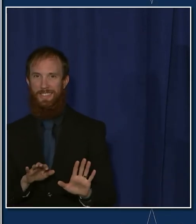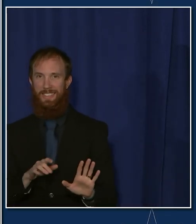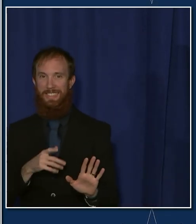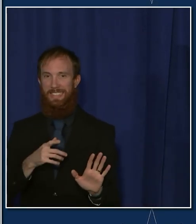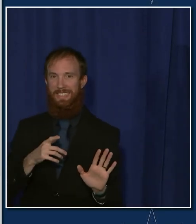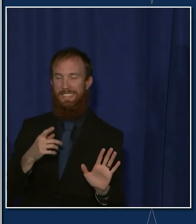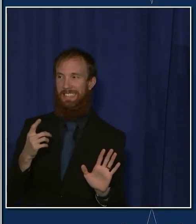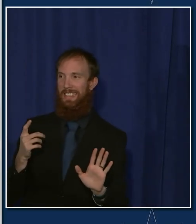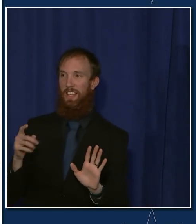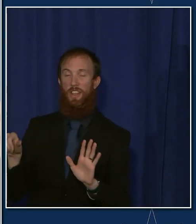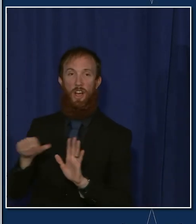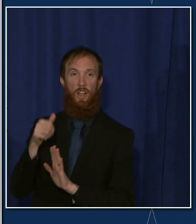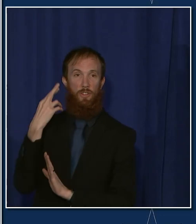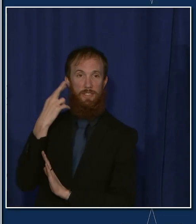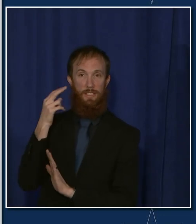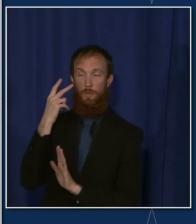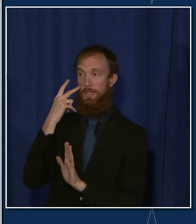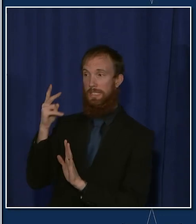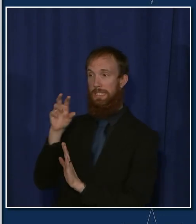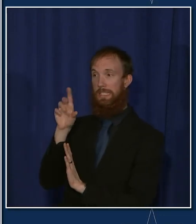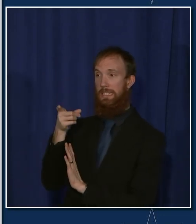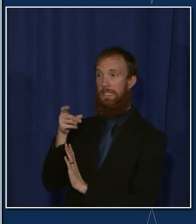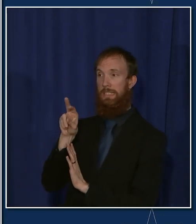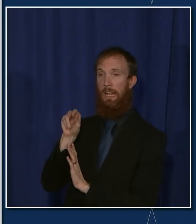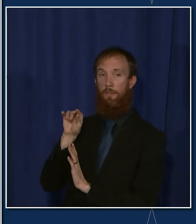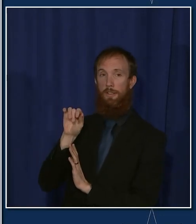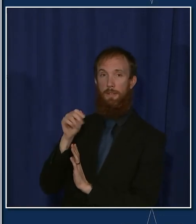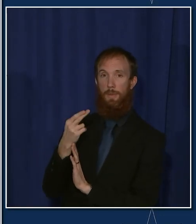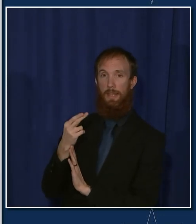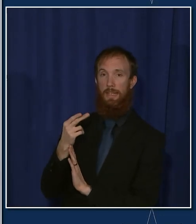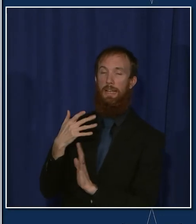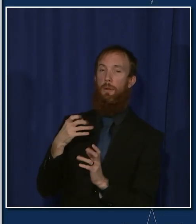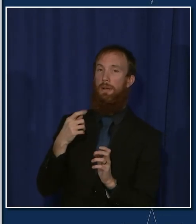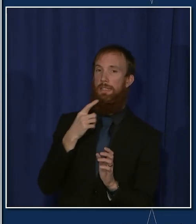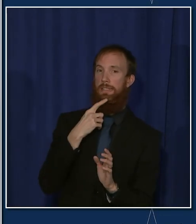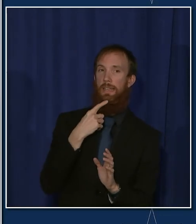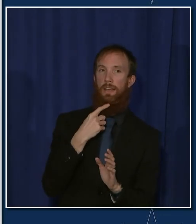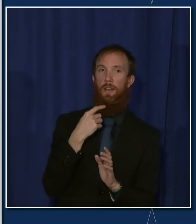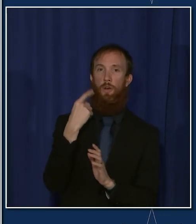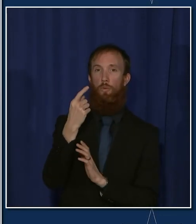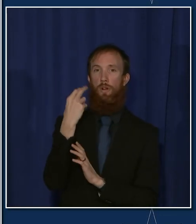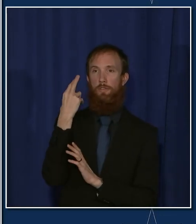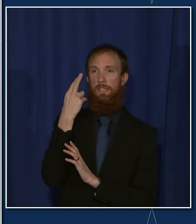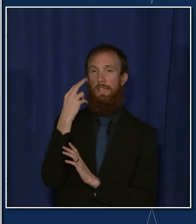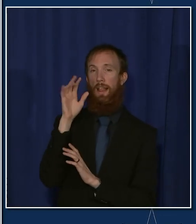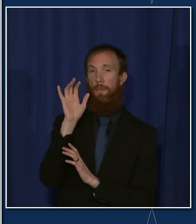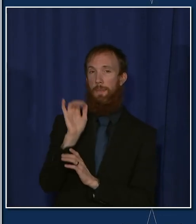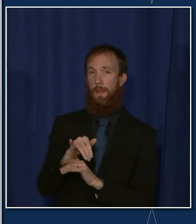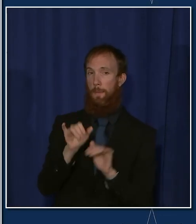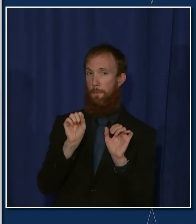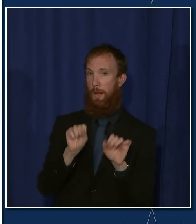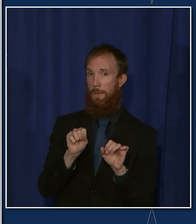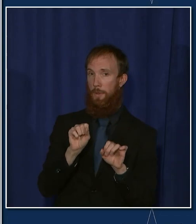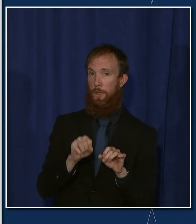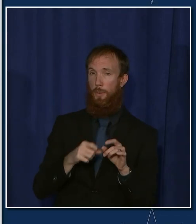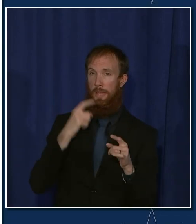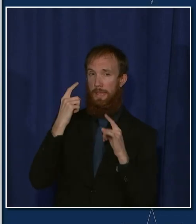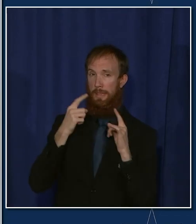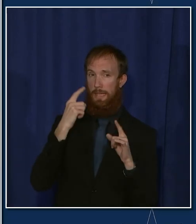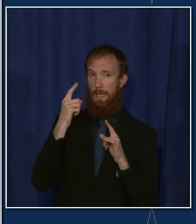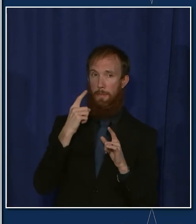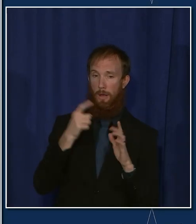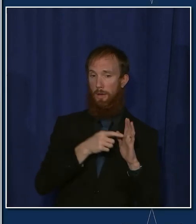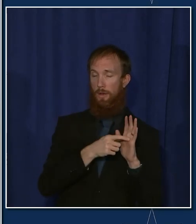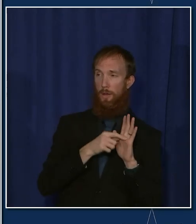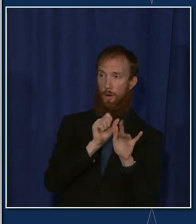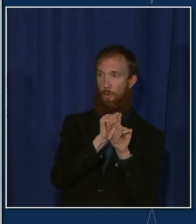other reason why, when you look at Dr. Smith, and if I can say this, one of the reasons why that's so possible is when we think about the essential workers. Remember, there was like,